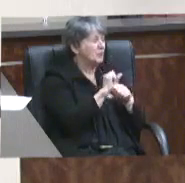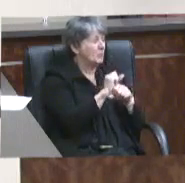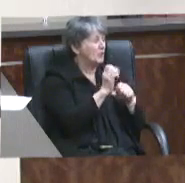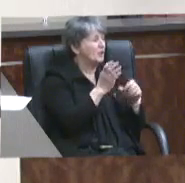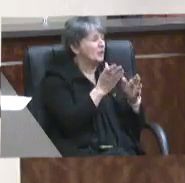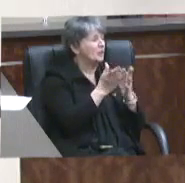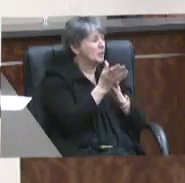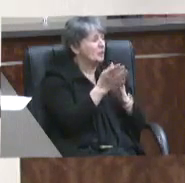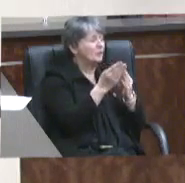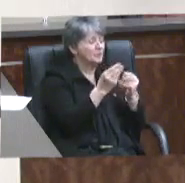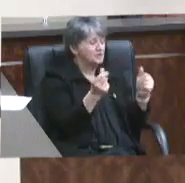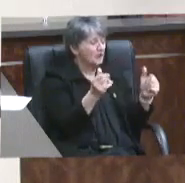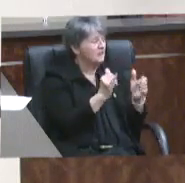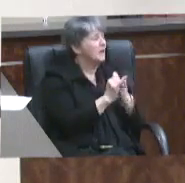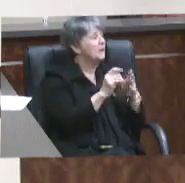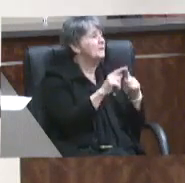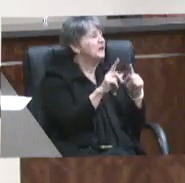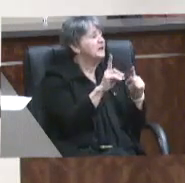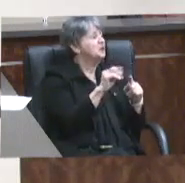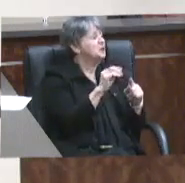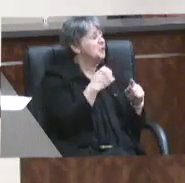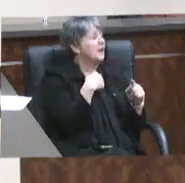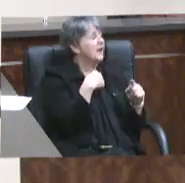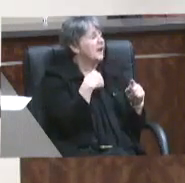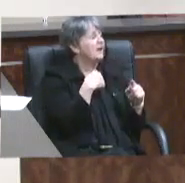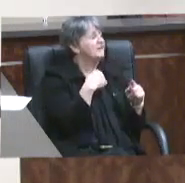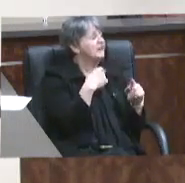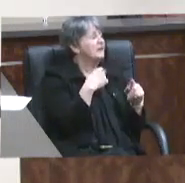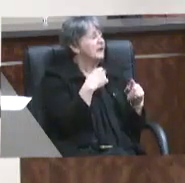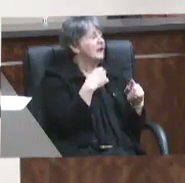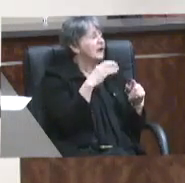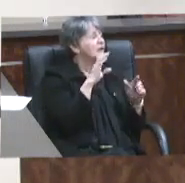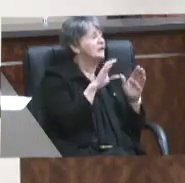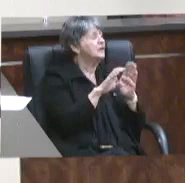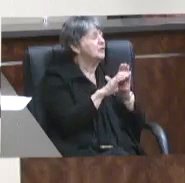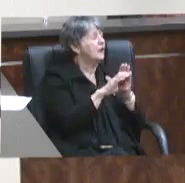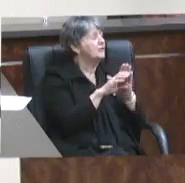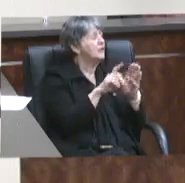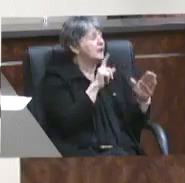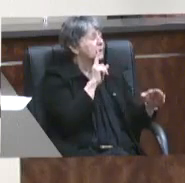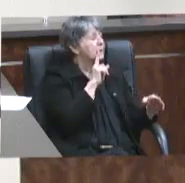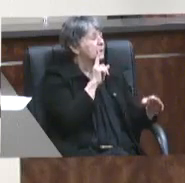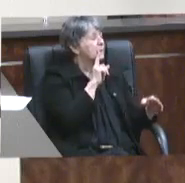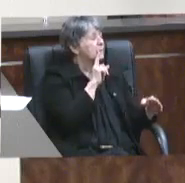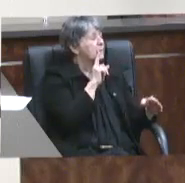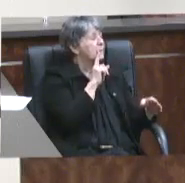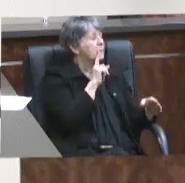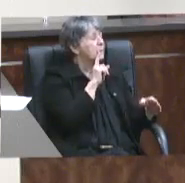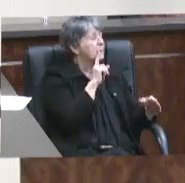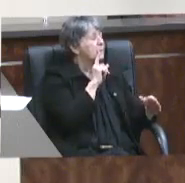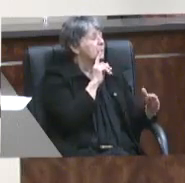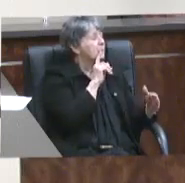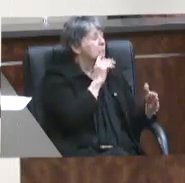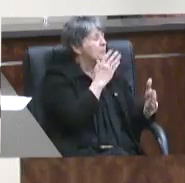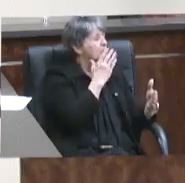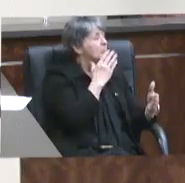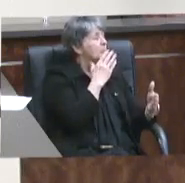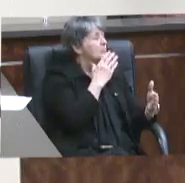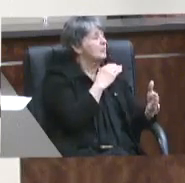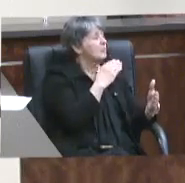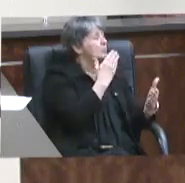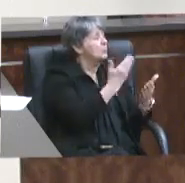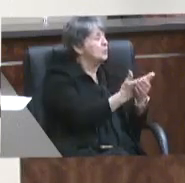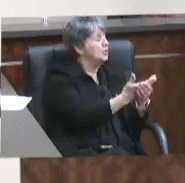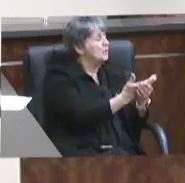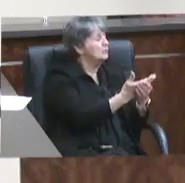issues, but I do have photographic proof that 3 months after I got here in the city of Laurel, almost 5 years ago, we actually did get